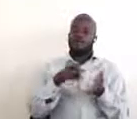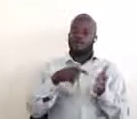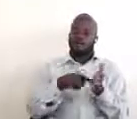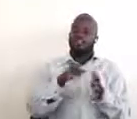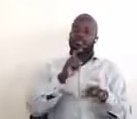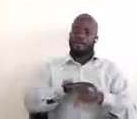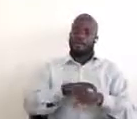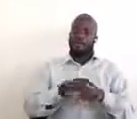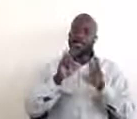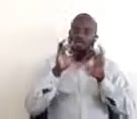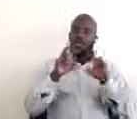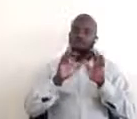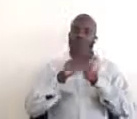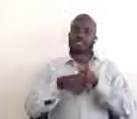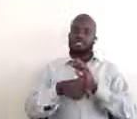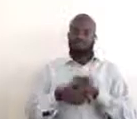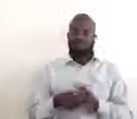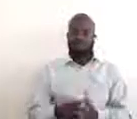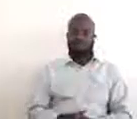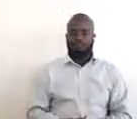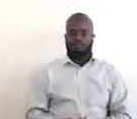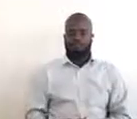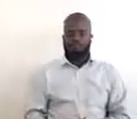That's it for this time. I'll see you later.